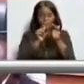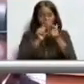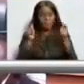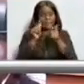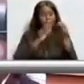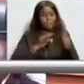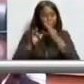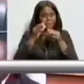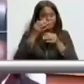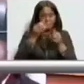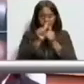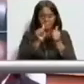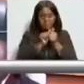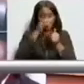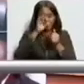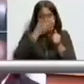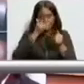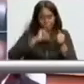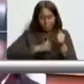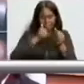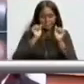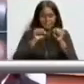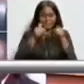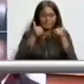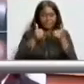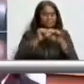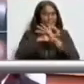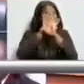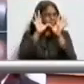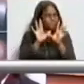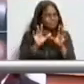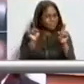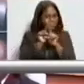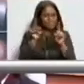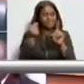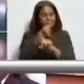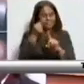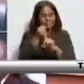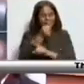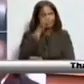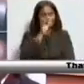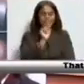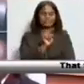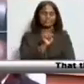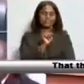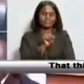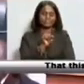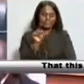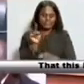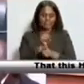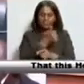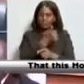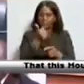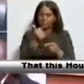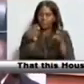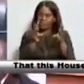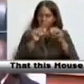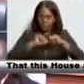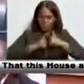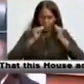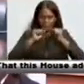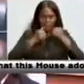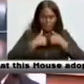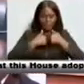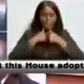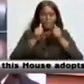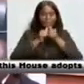definition of corruption, we should be able to properly fight corruption. In other words, we can come